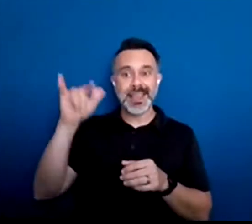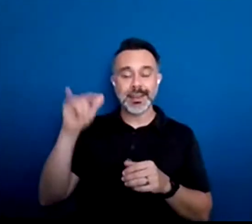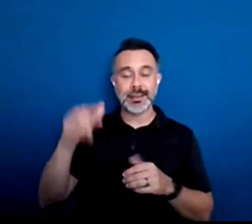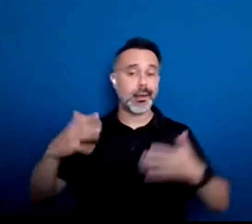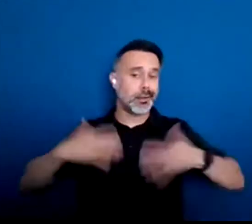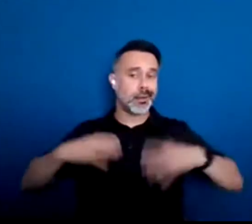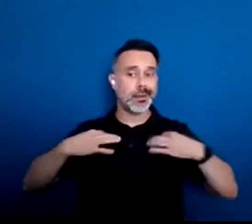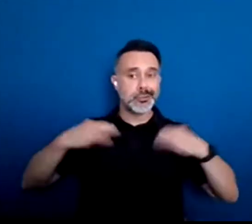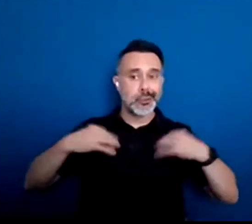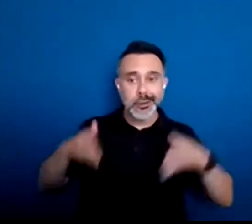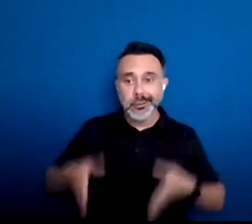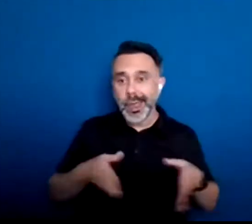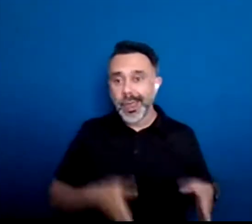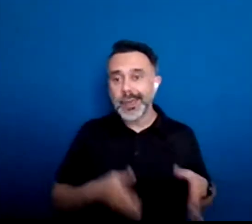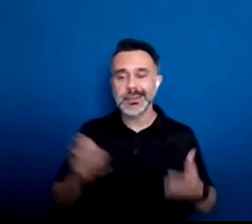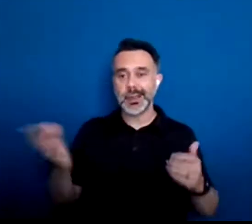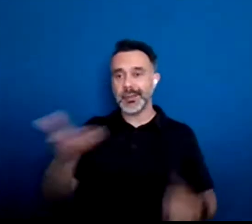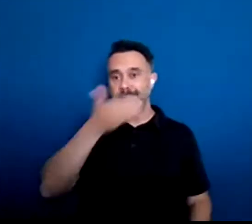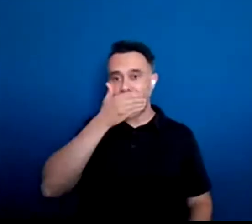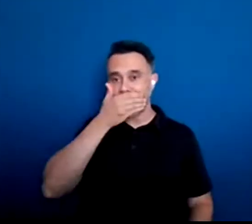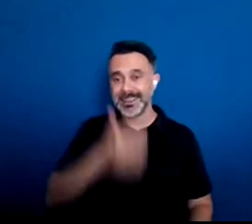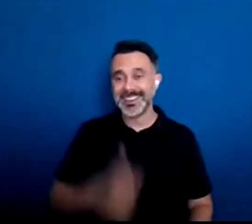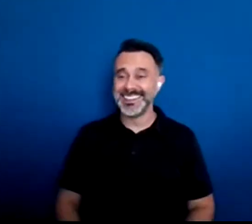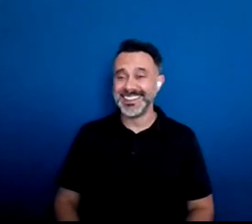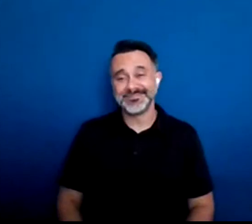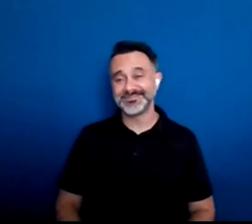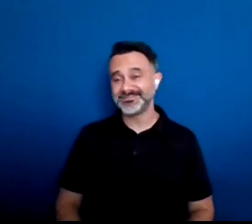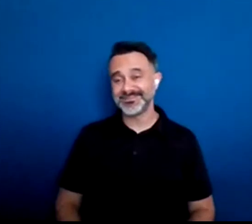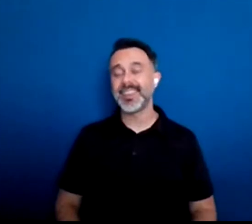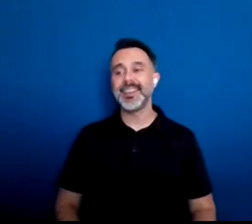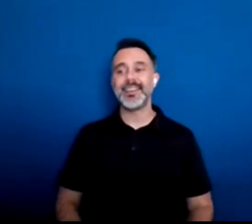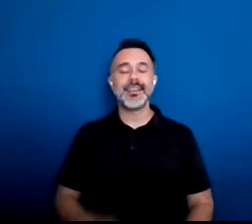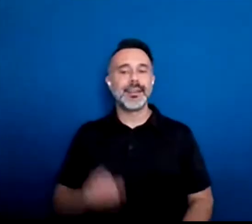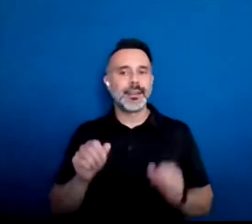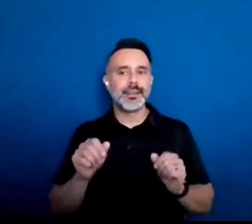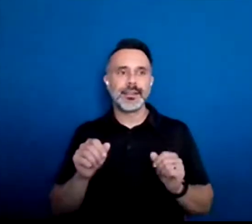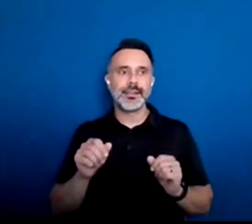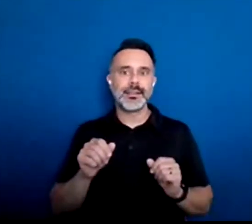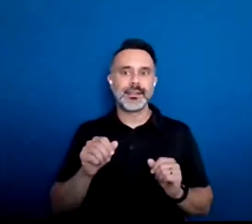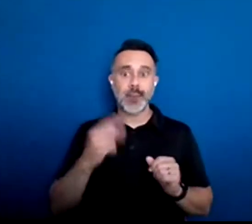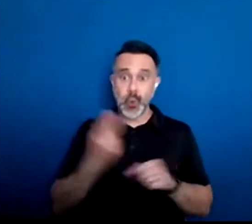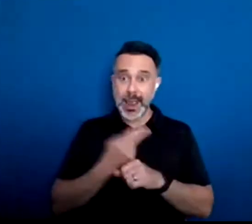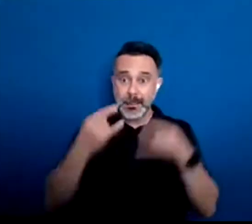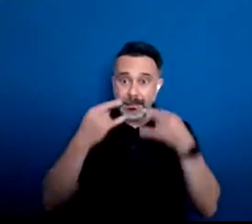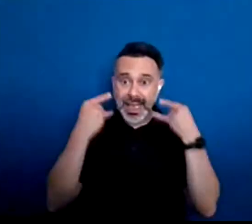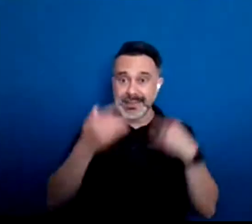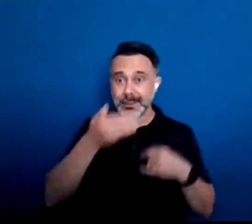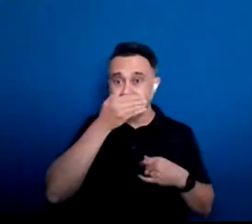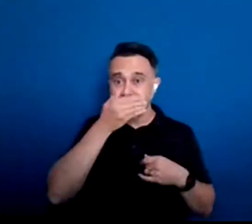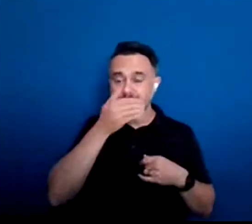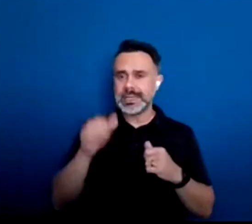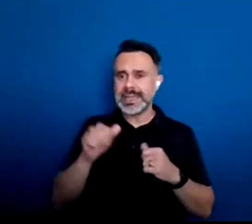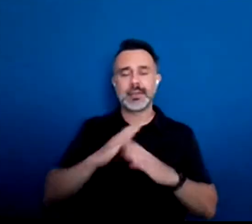sure. It did demonstrate that we can stop the spread of a lot of stuff by doing